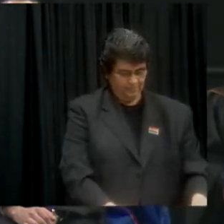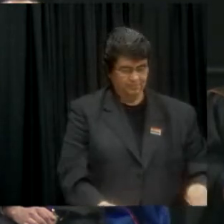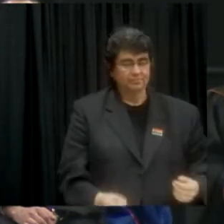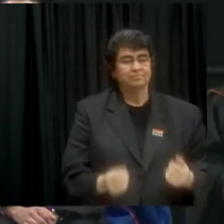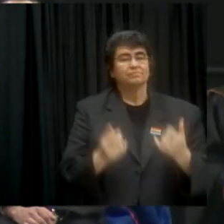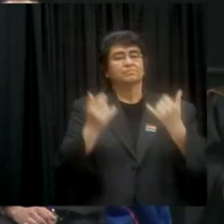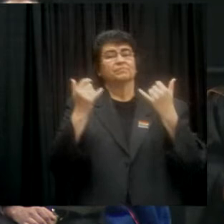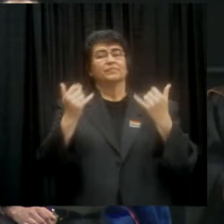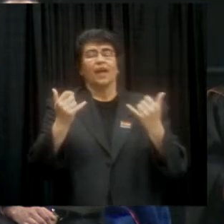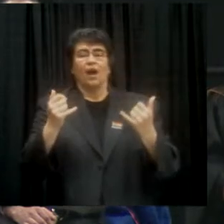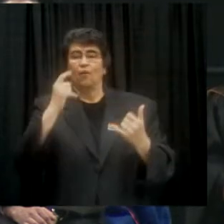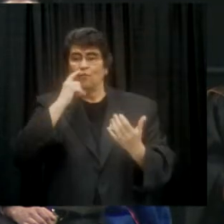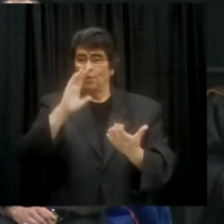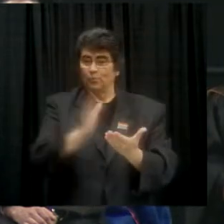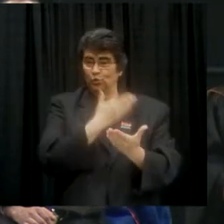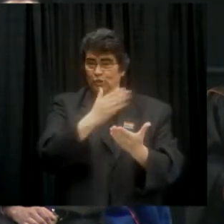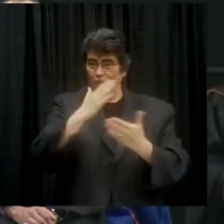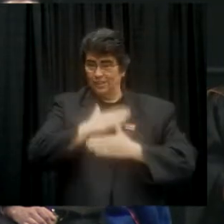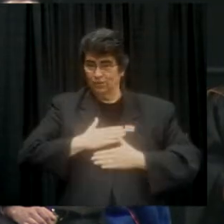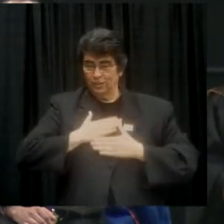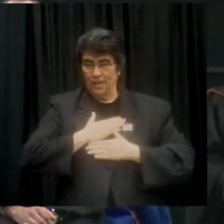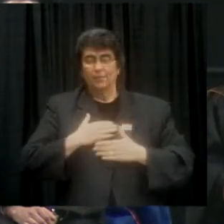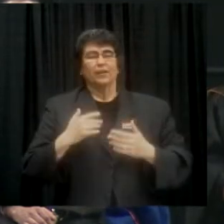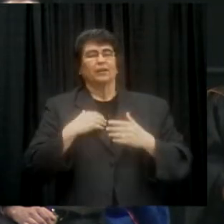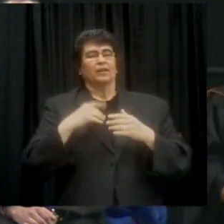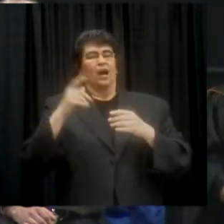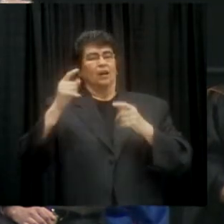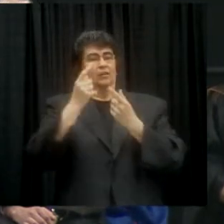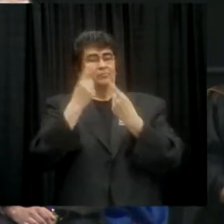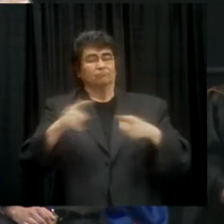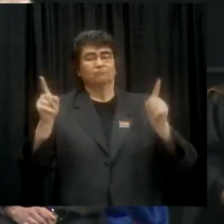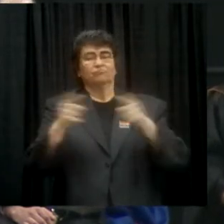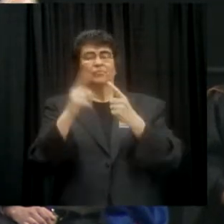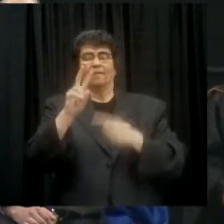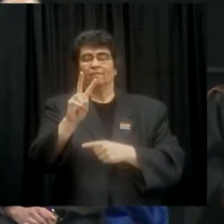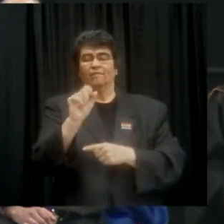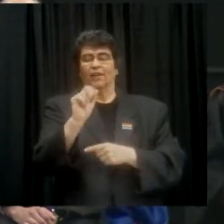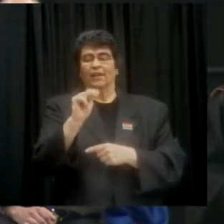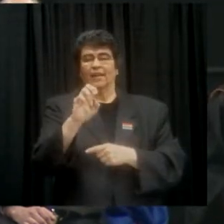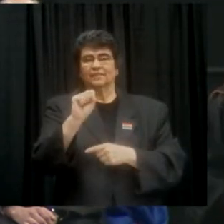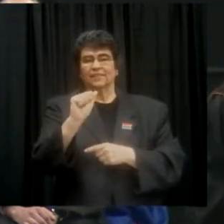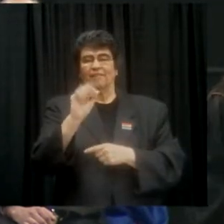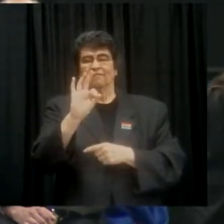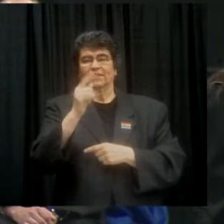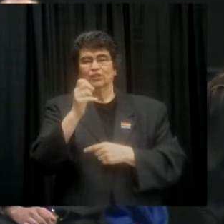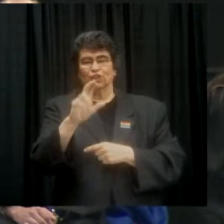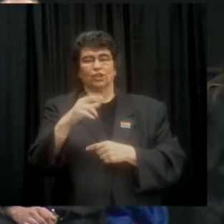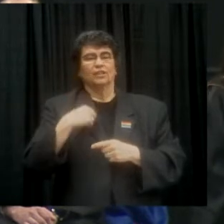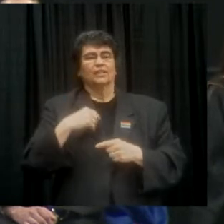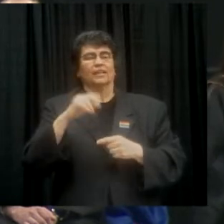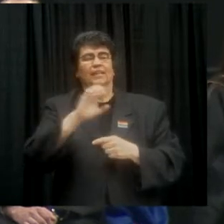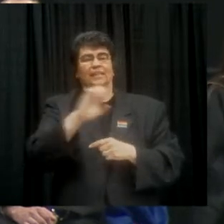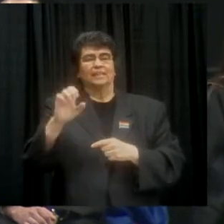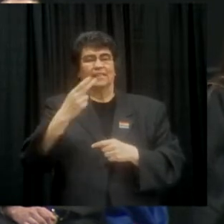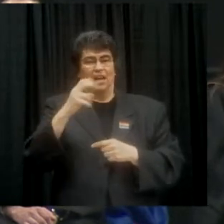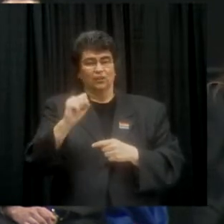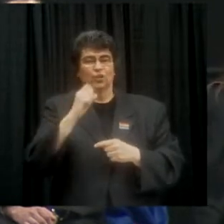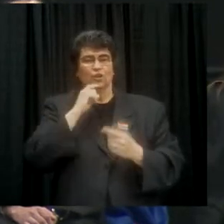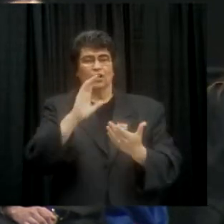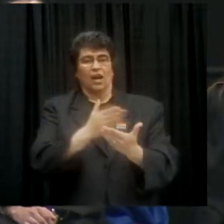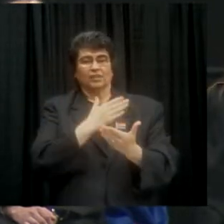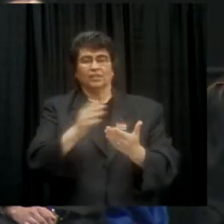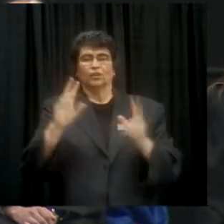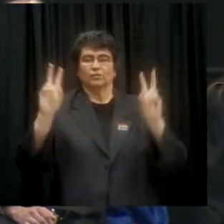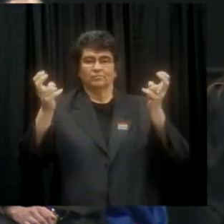And now, for some musical entertainment, under the direction of Mrs. Melissa Fisher, our East High Concert Choir will sing